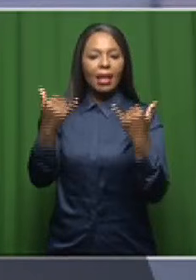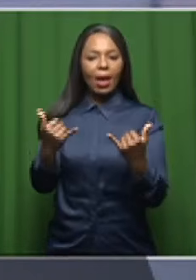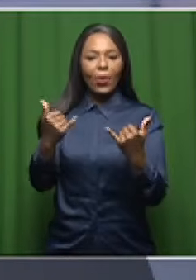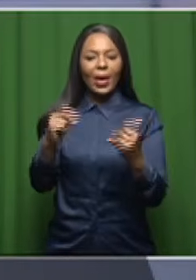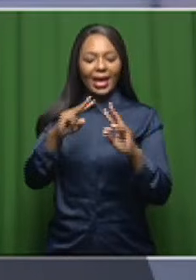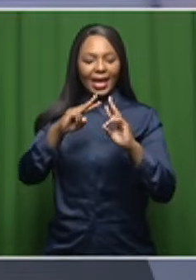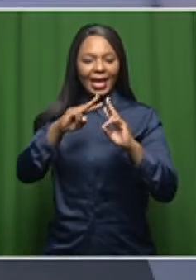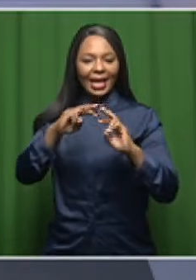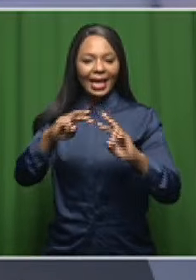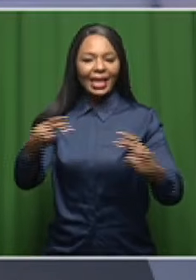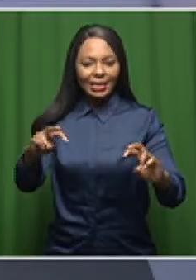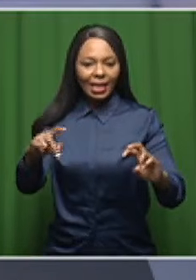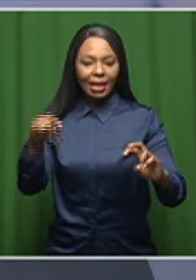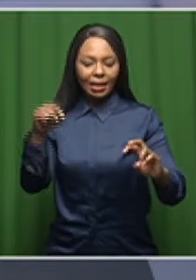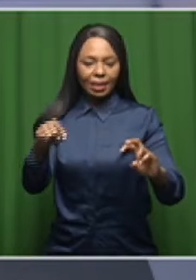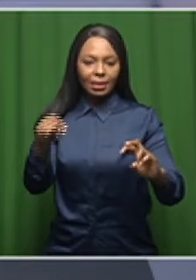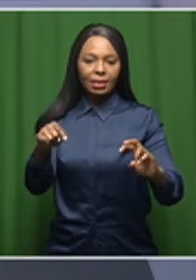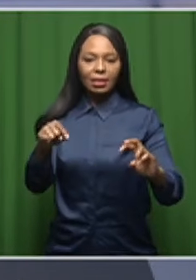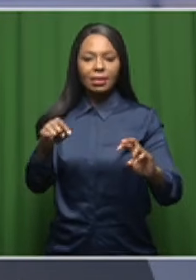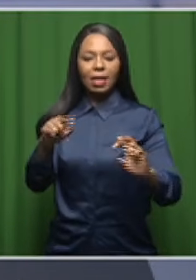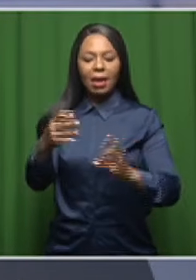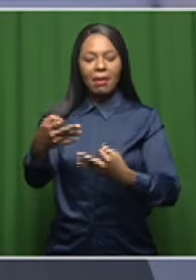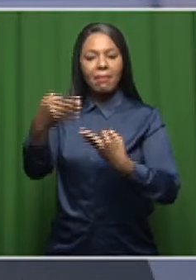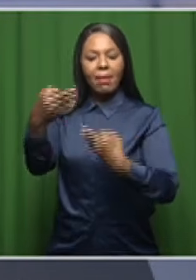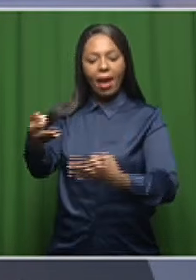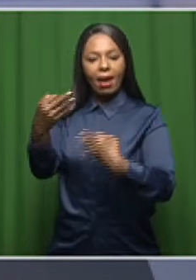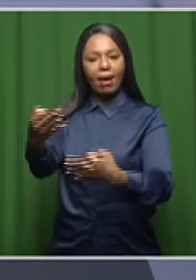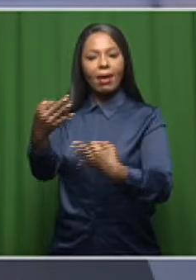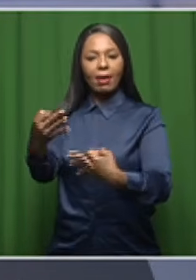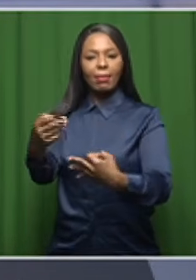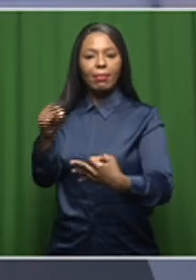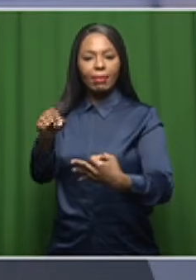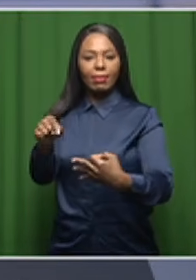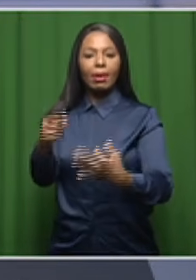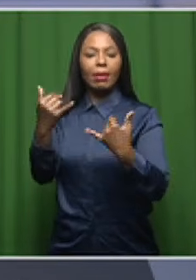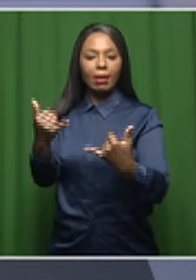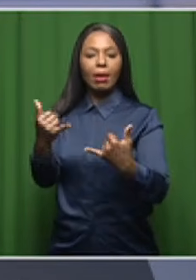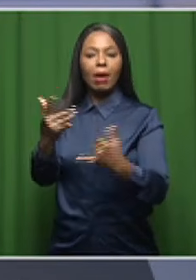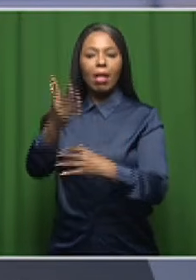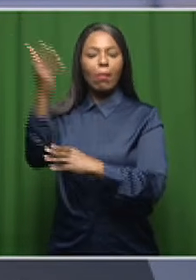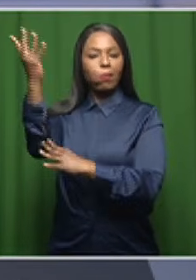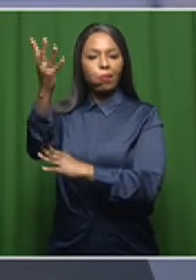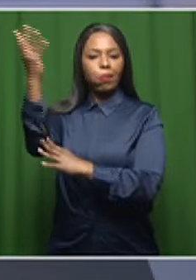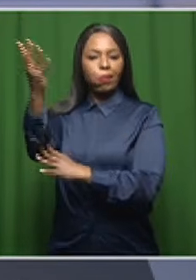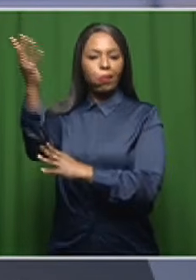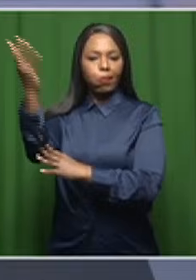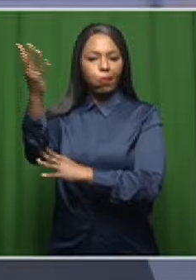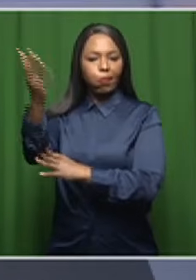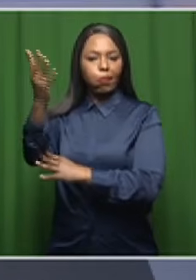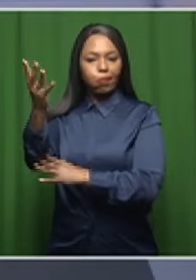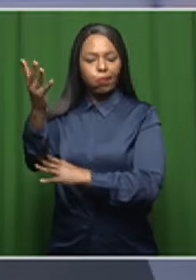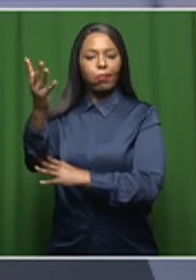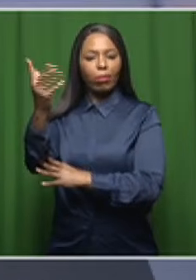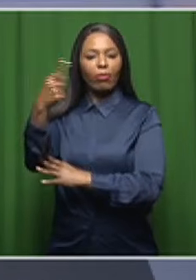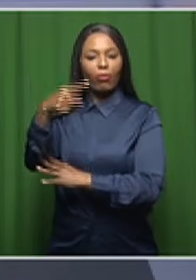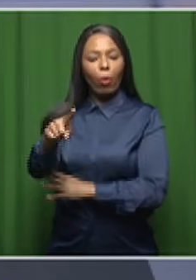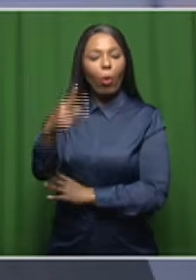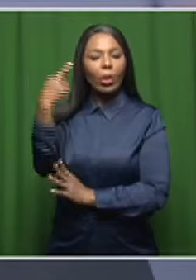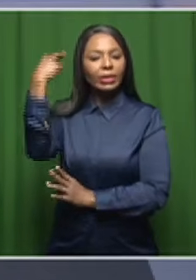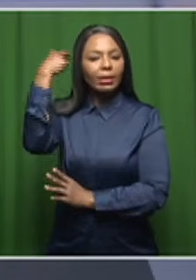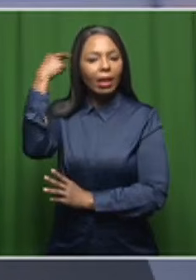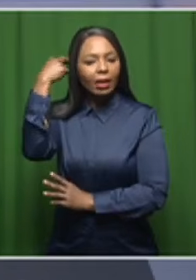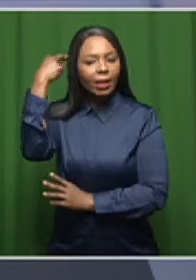research, first and foremost, the paper that we are yet to present to the Secretariat, and then from